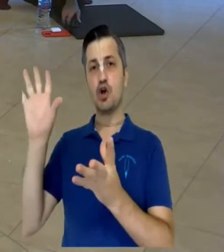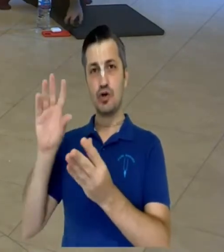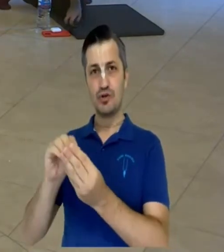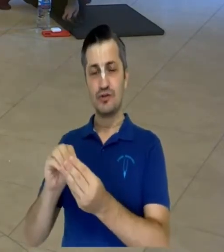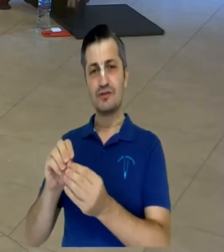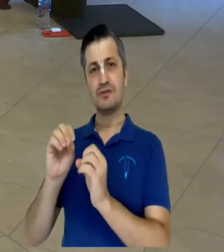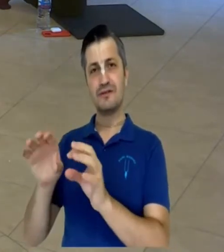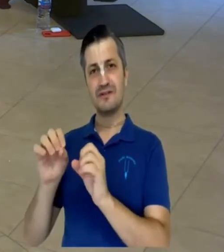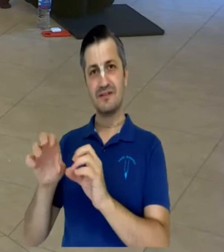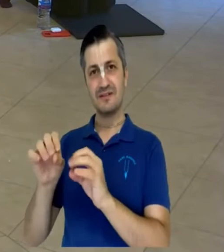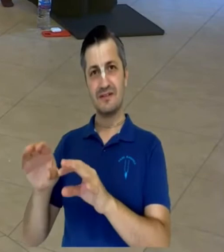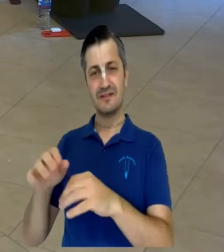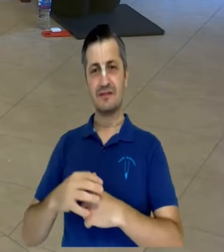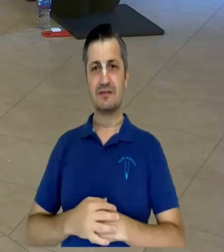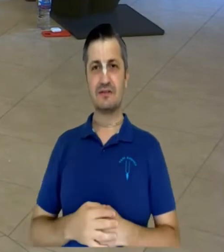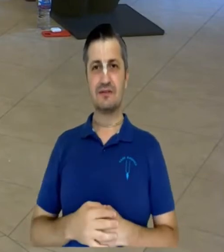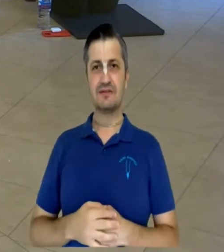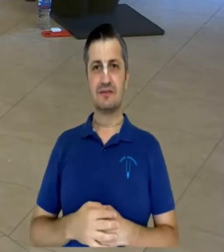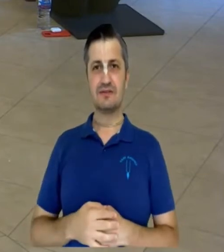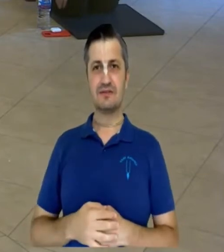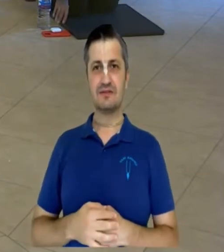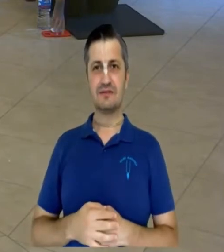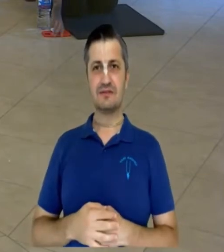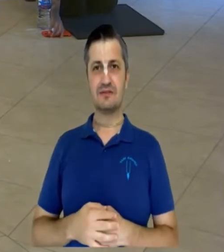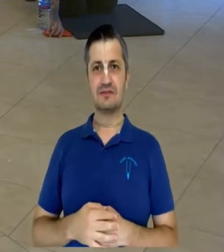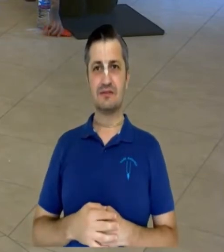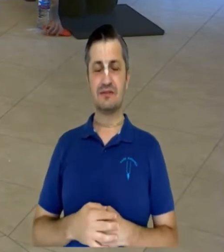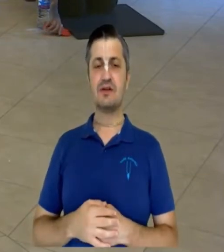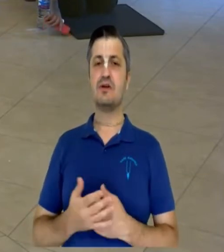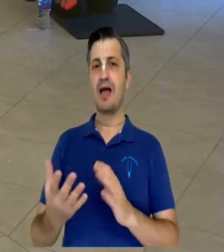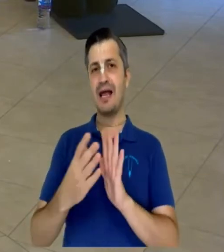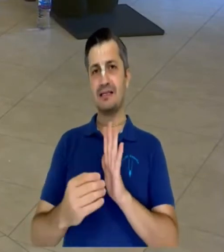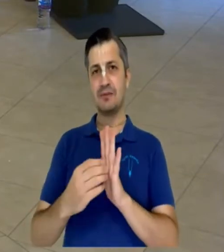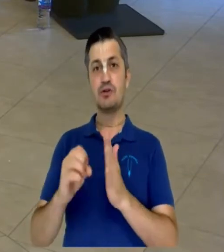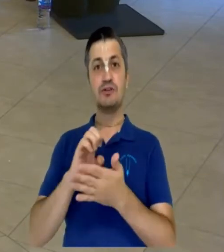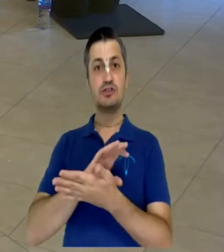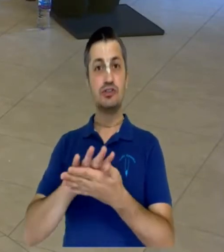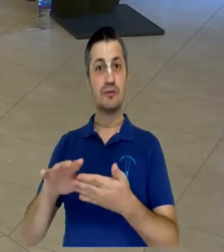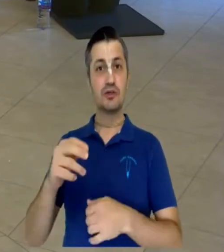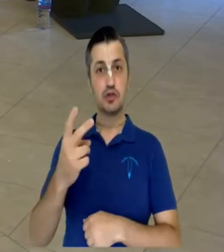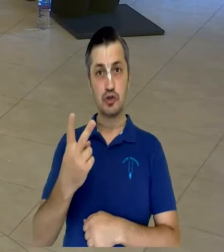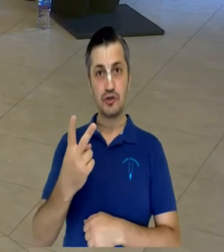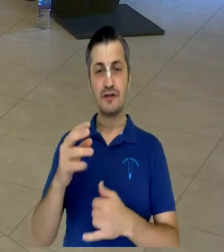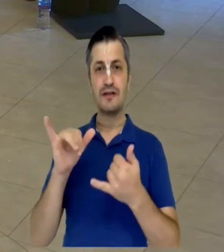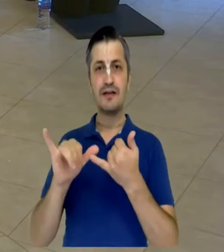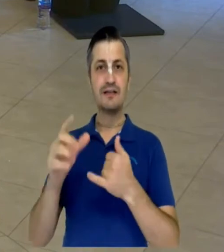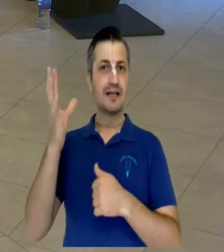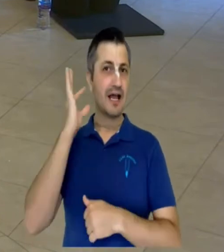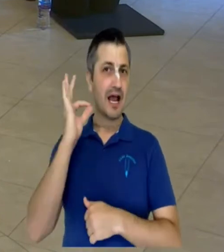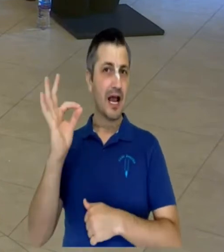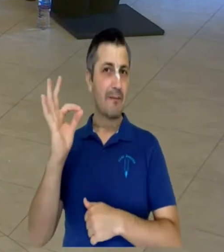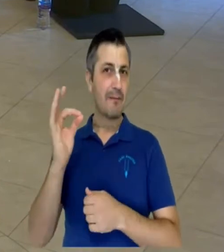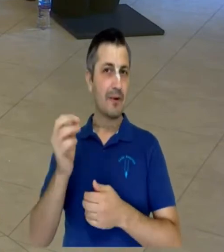even when Krishna gives hints to what is the ultimate conclusion, who